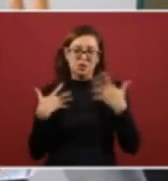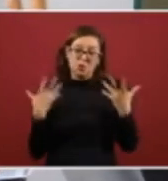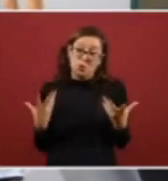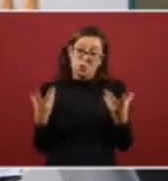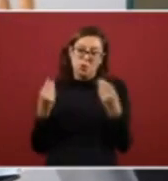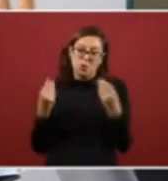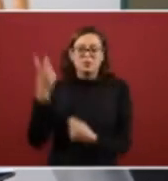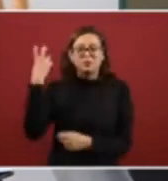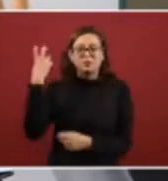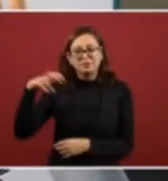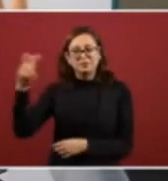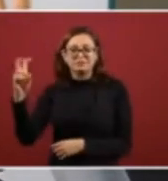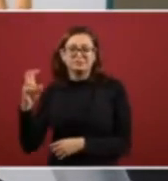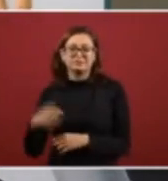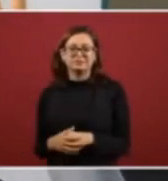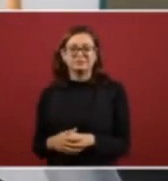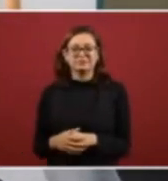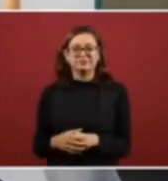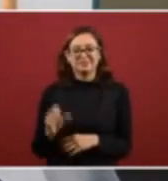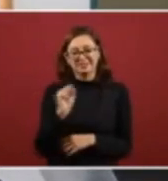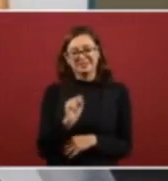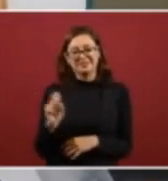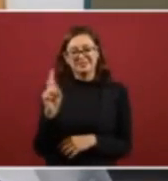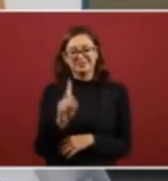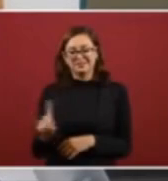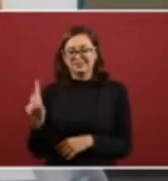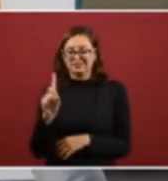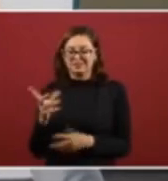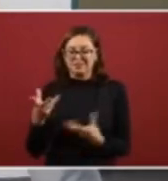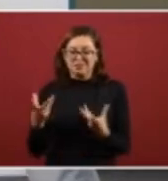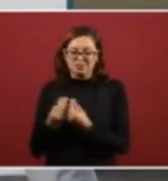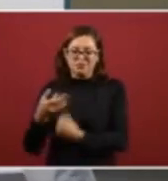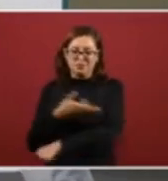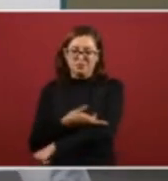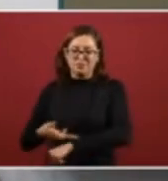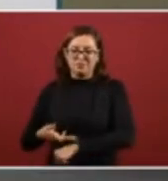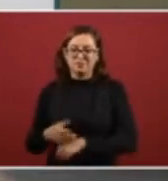So they get happy because they're going to have a free weekend.